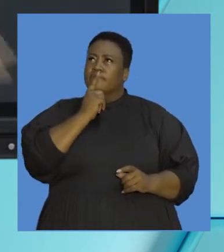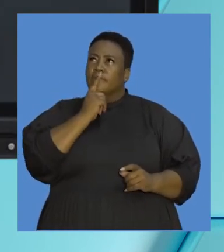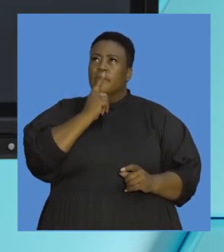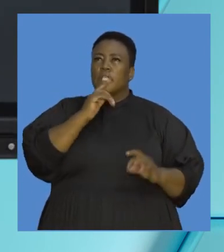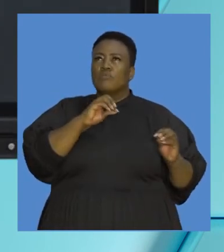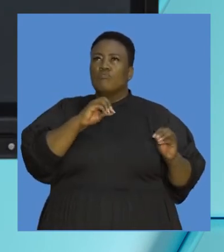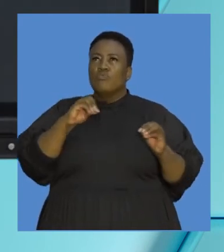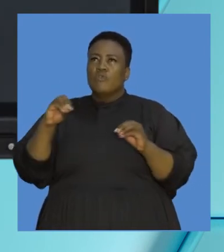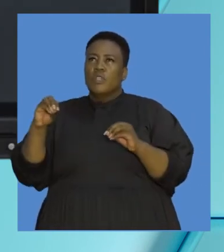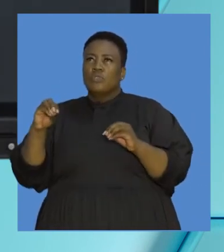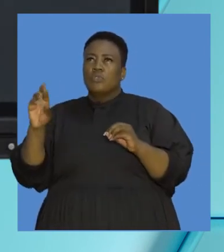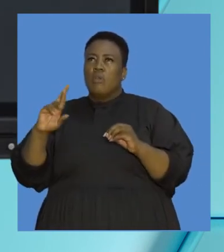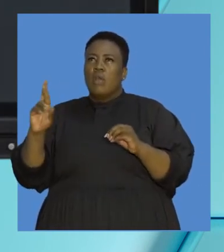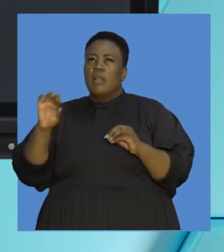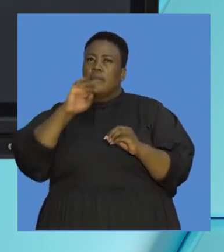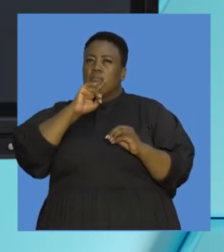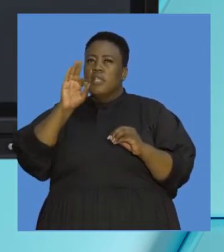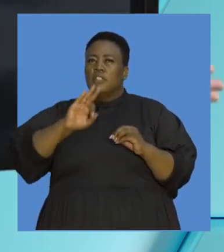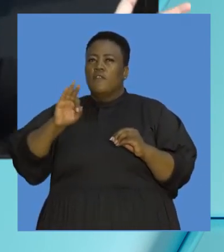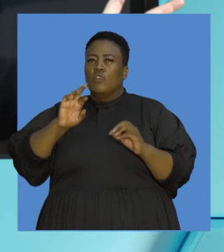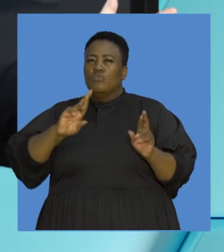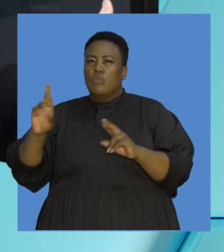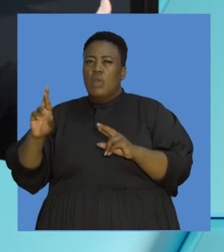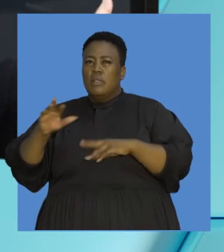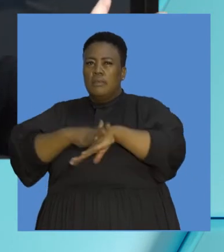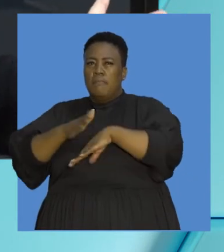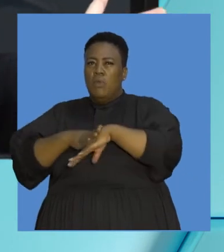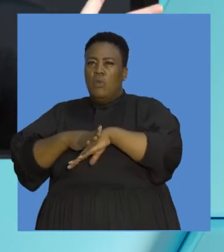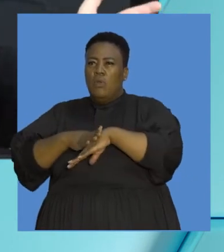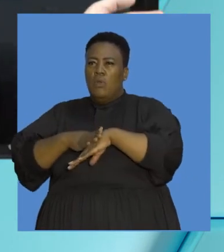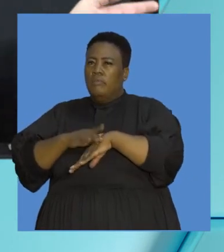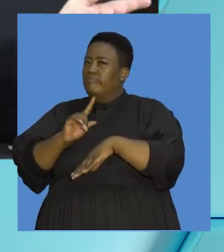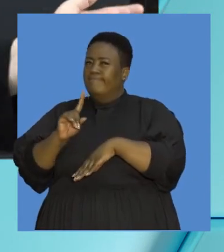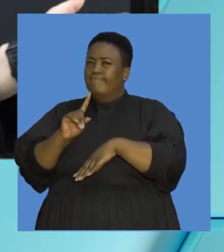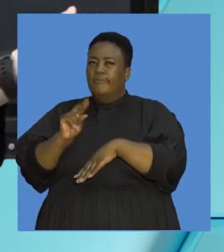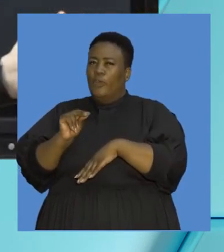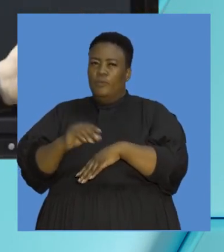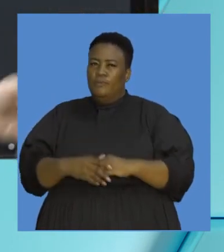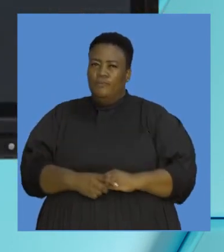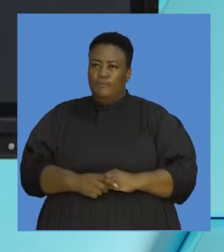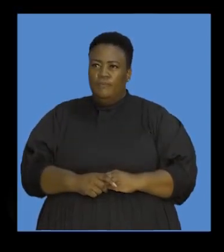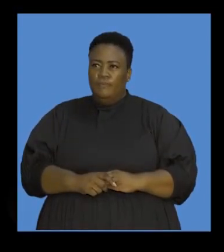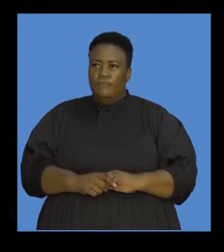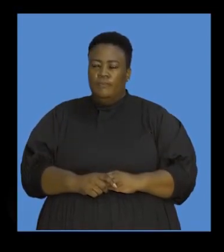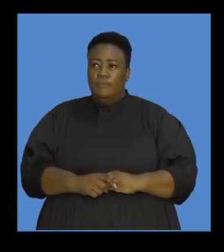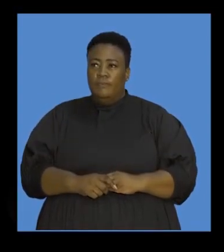it's moving to the right, so the force to the right must be bigger. No.